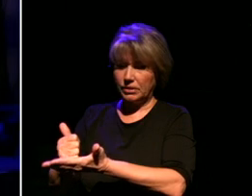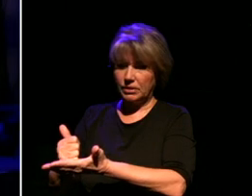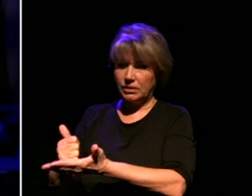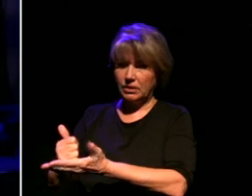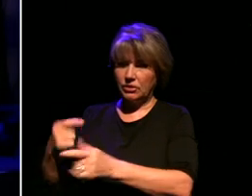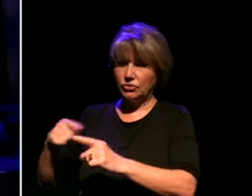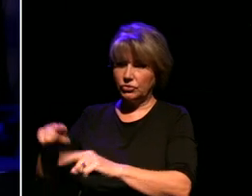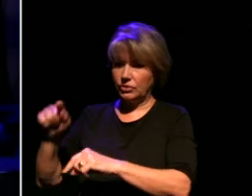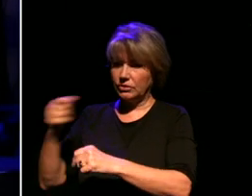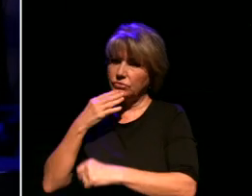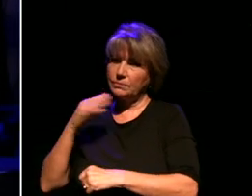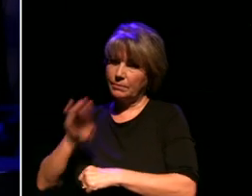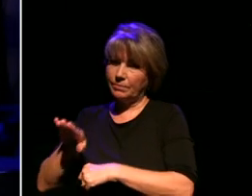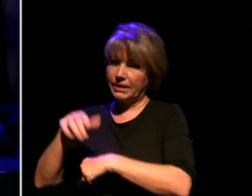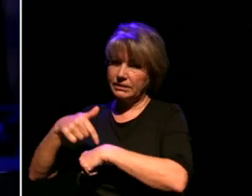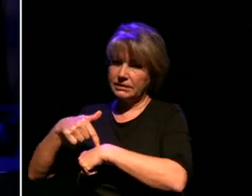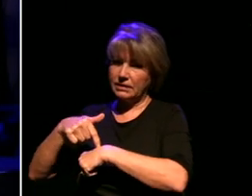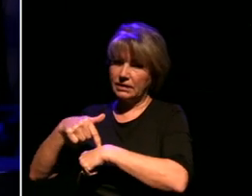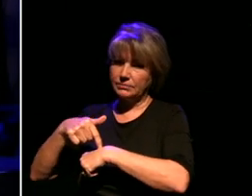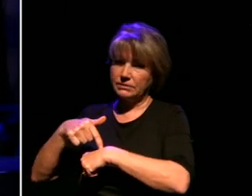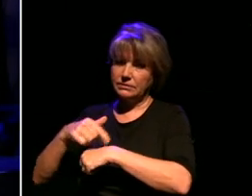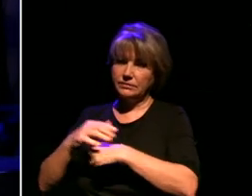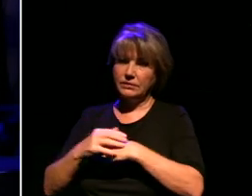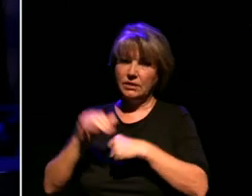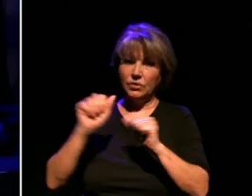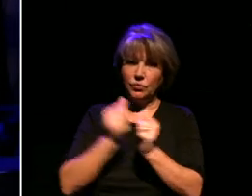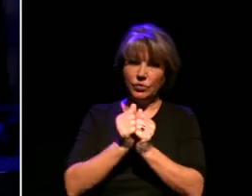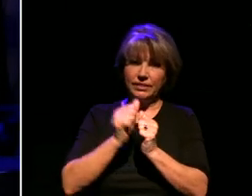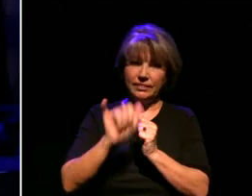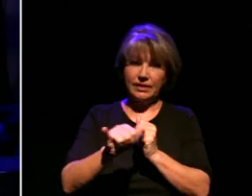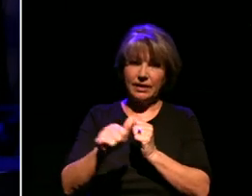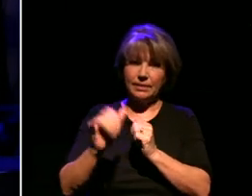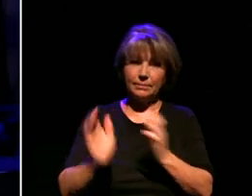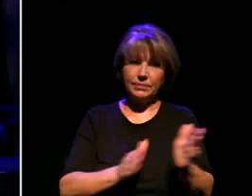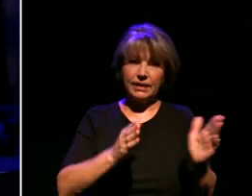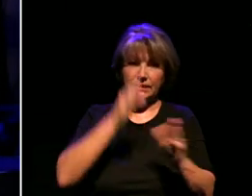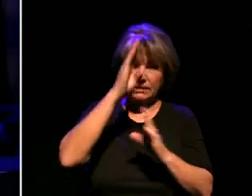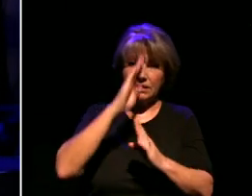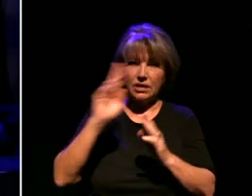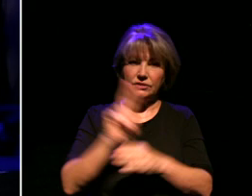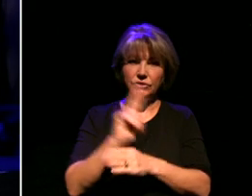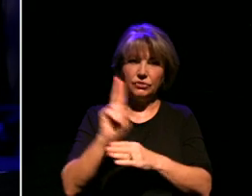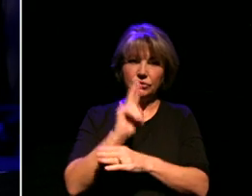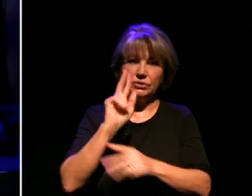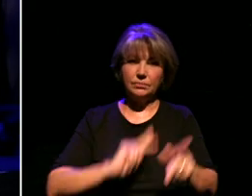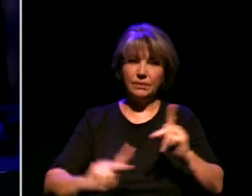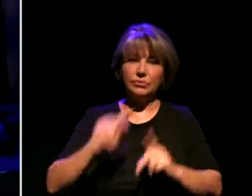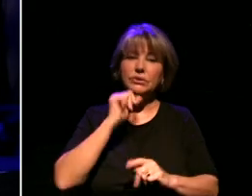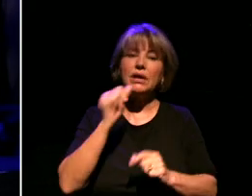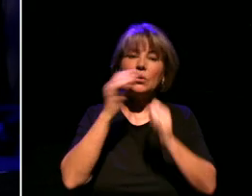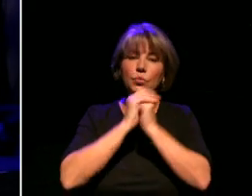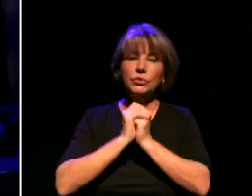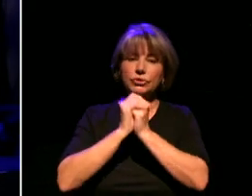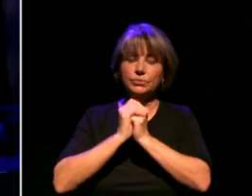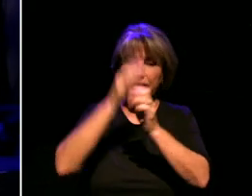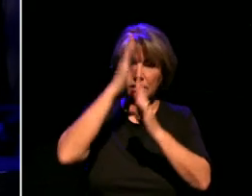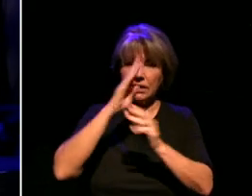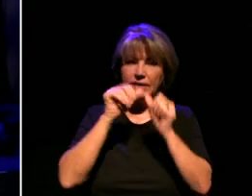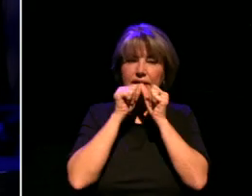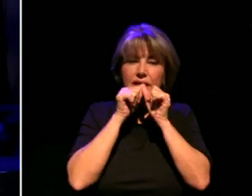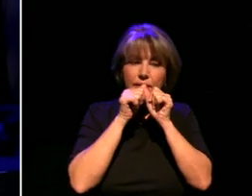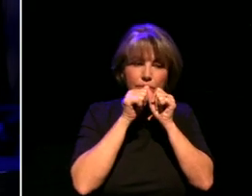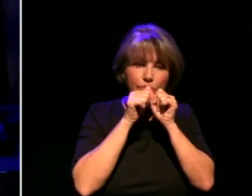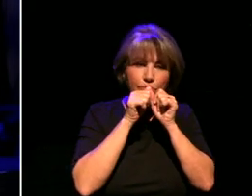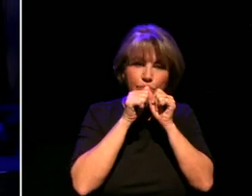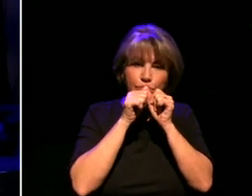the contrast that you get. And with this plan, God used a people that weren't worshiping God, and he blessed them because he